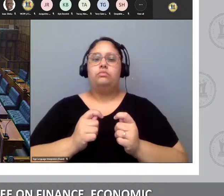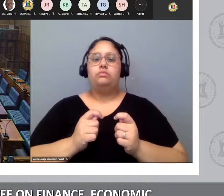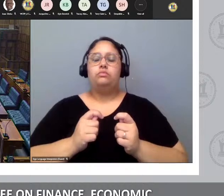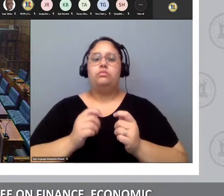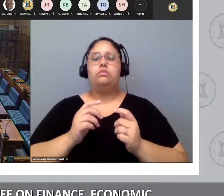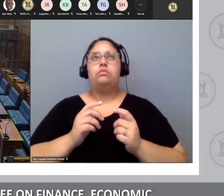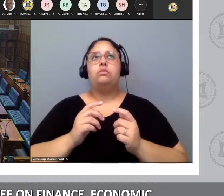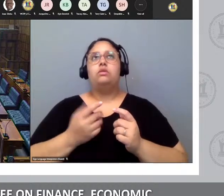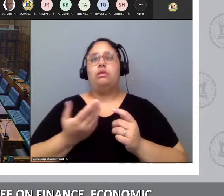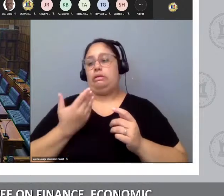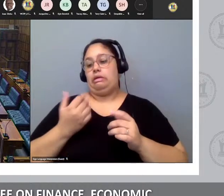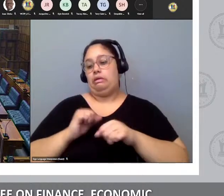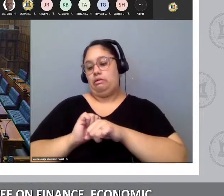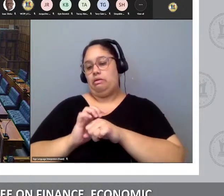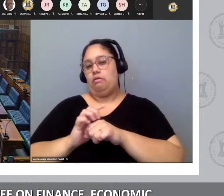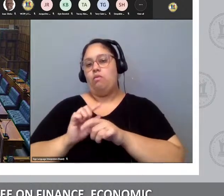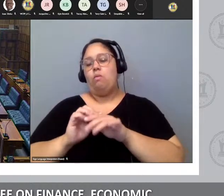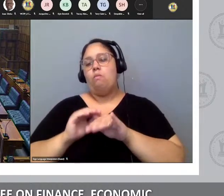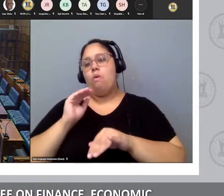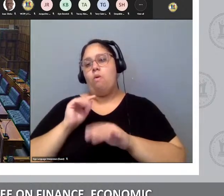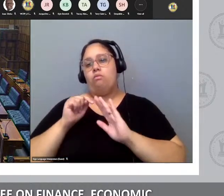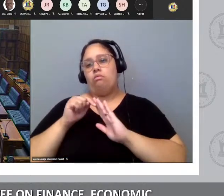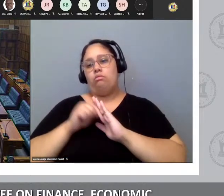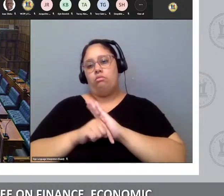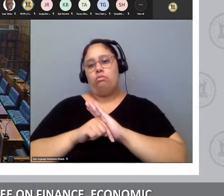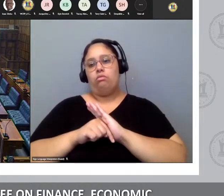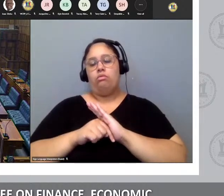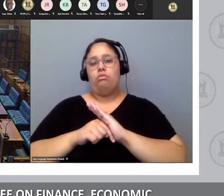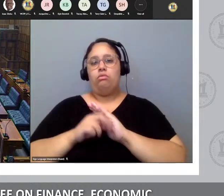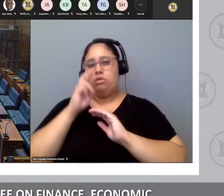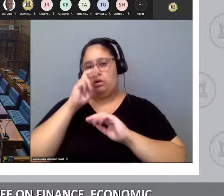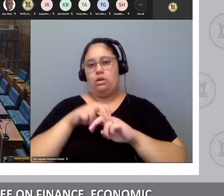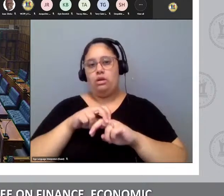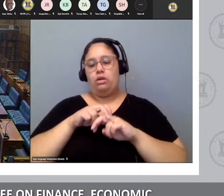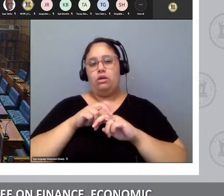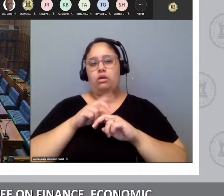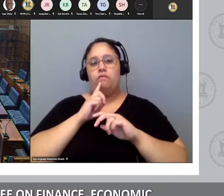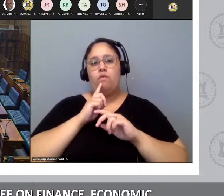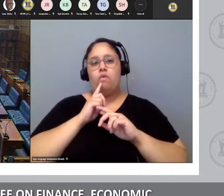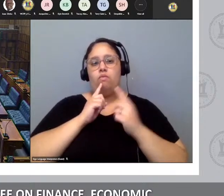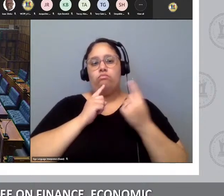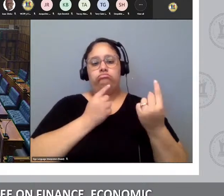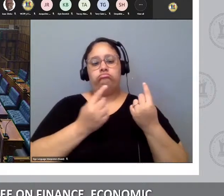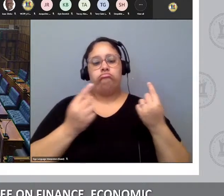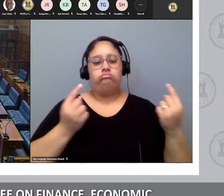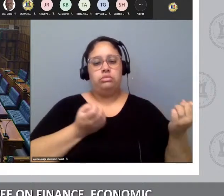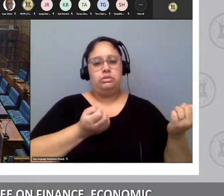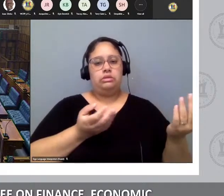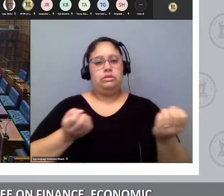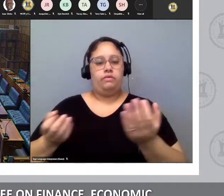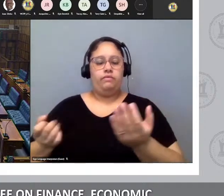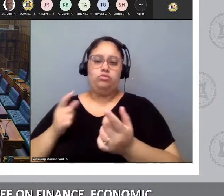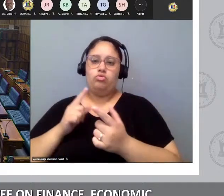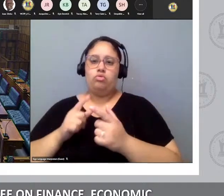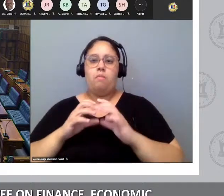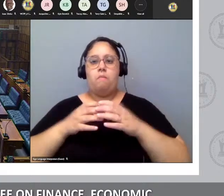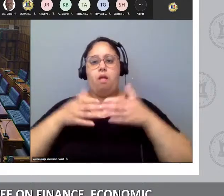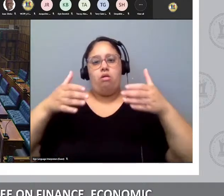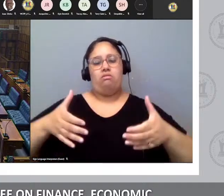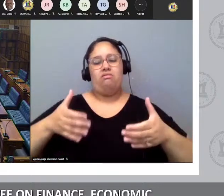a more a more detailed requirement from for door to-door services as opposed to bulk